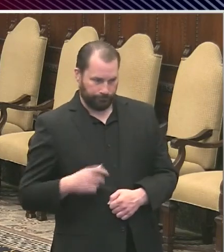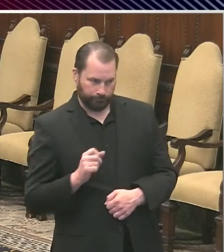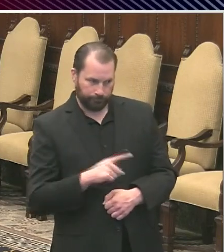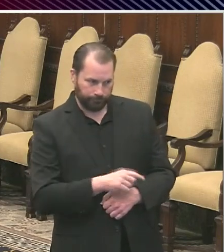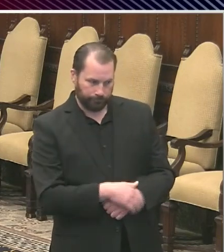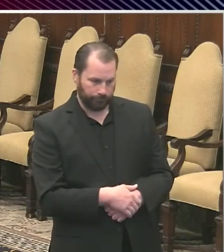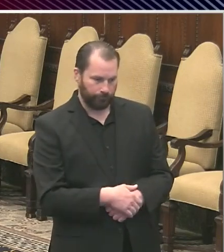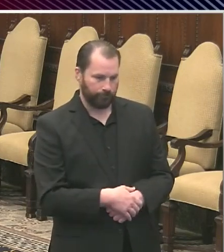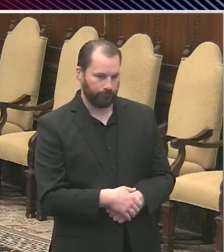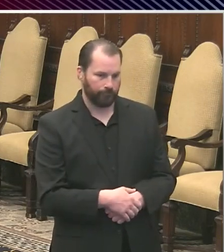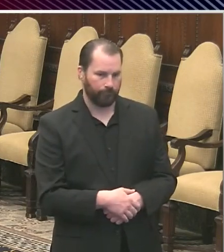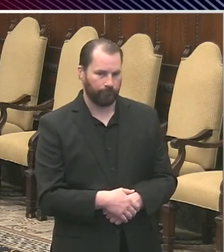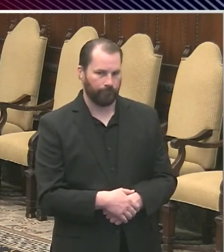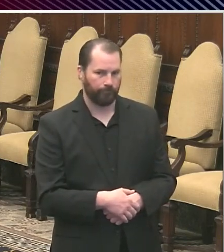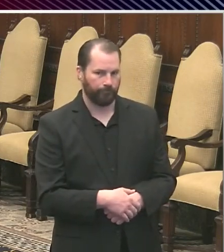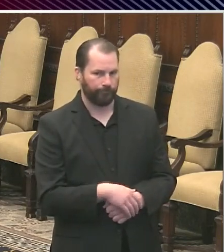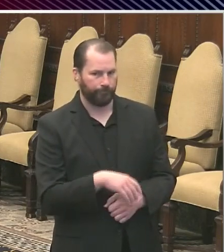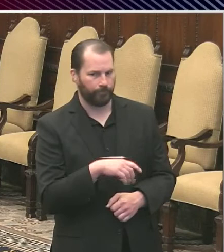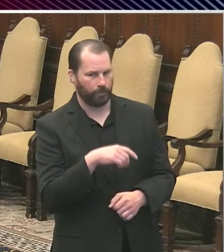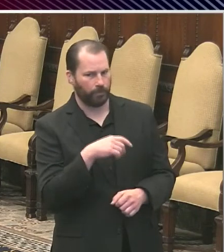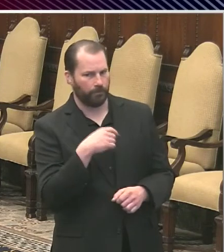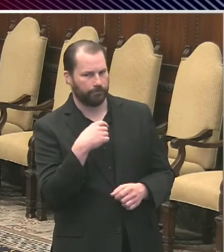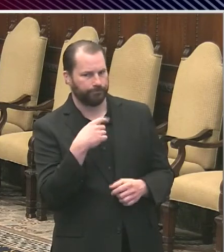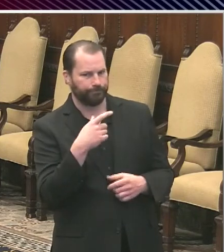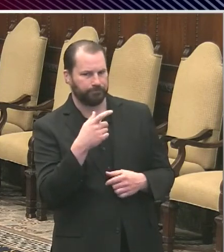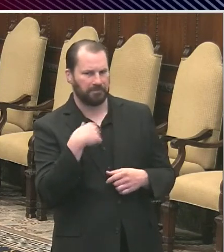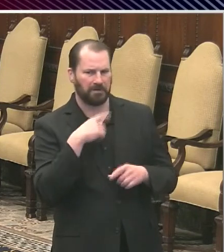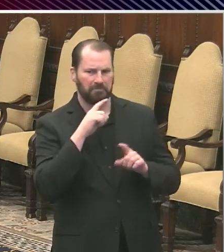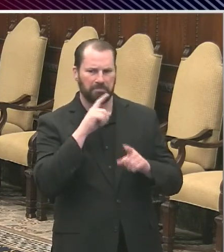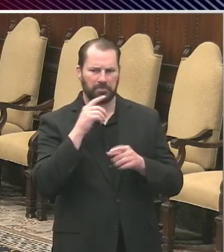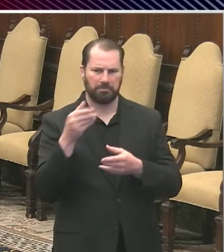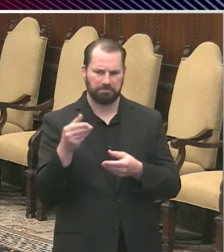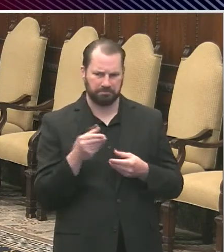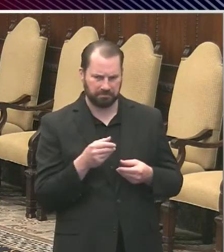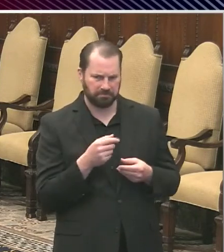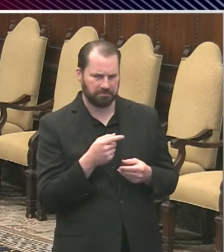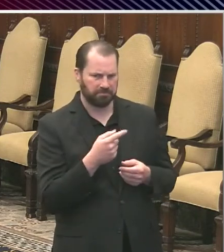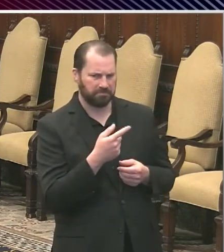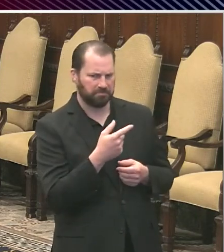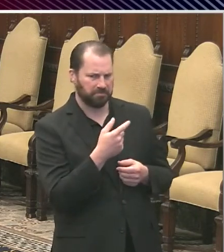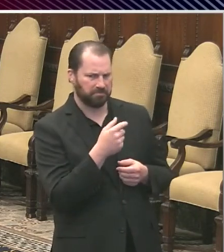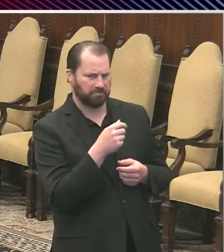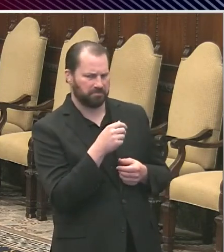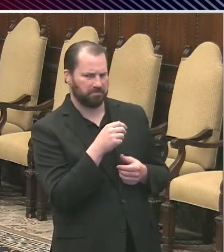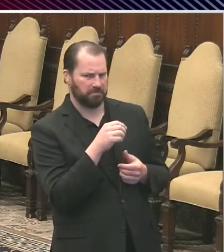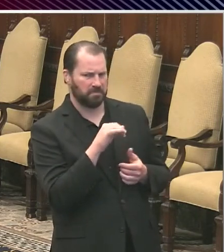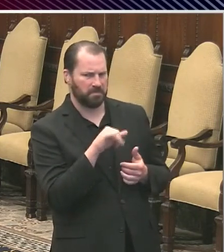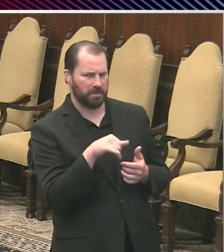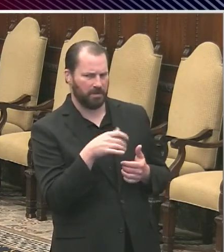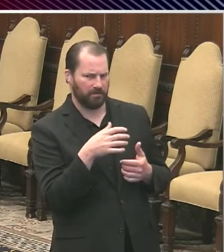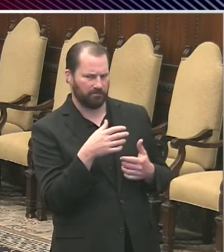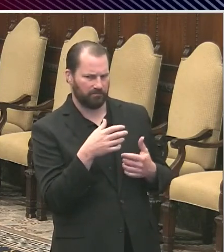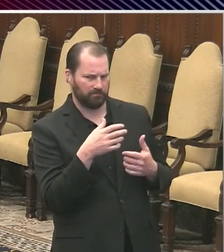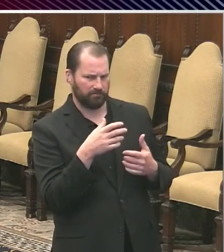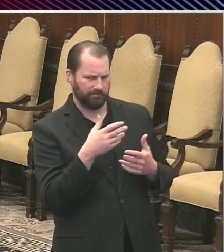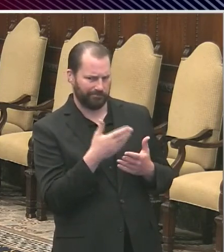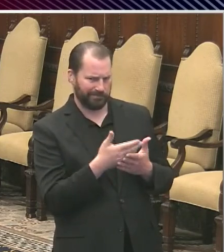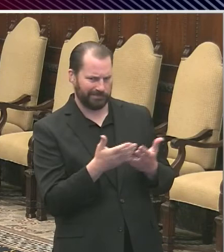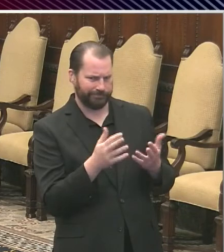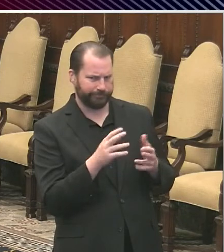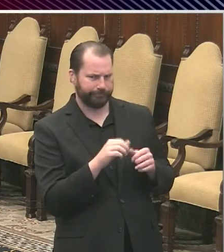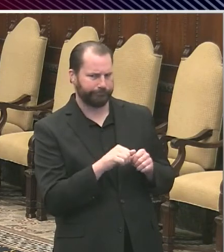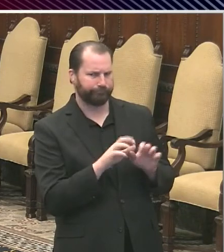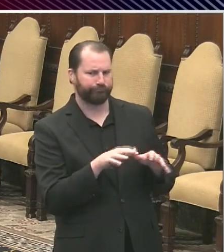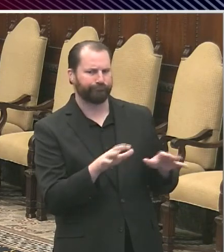was published reports yesterday that became viral in regards to the announcement made by President Trump that